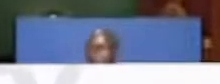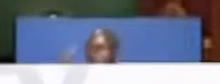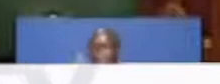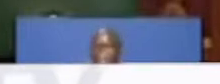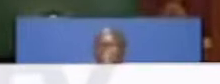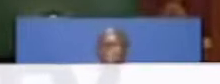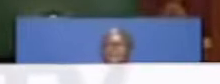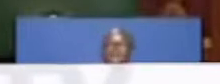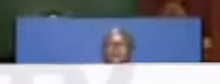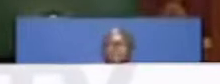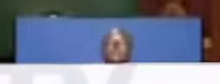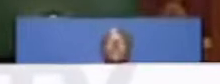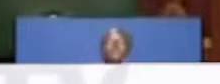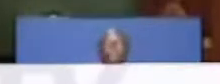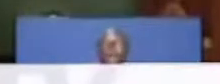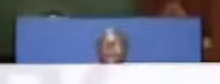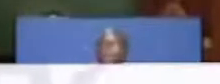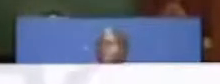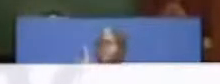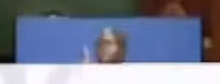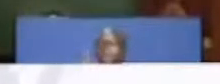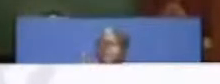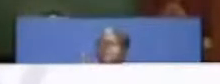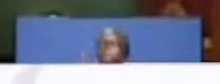into a single generation.